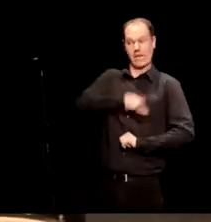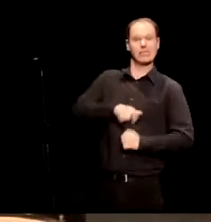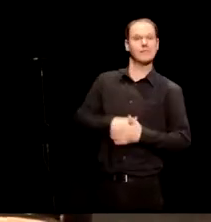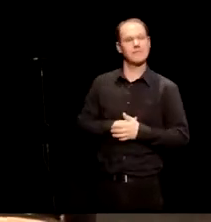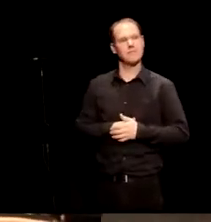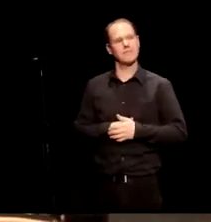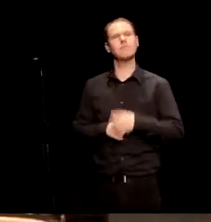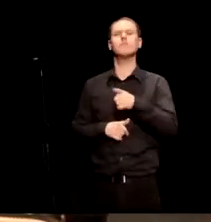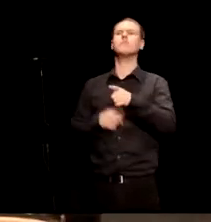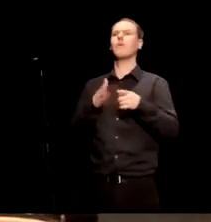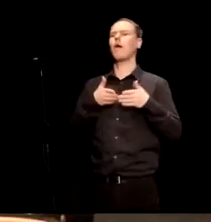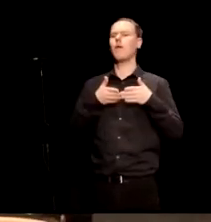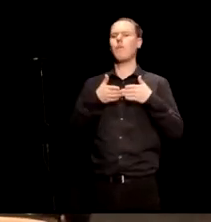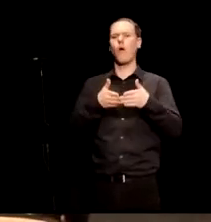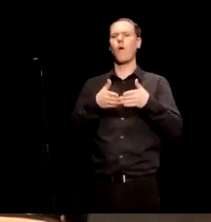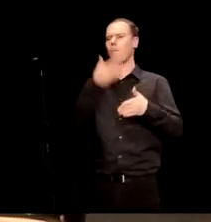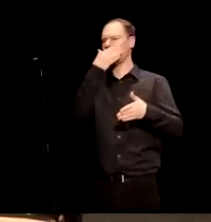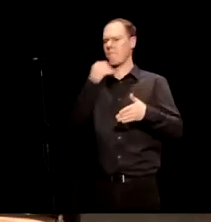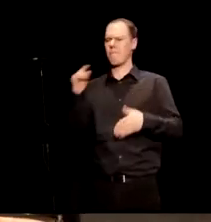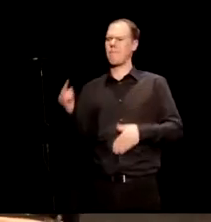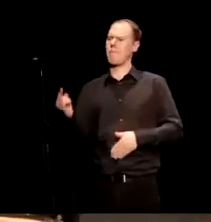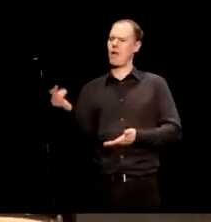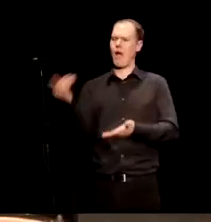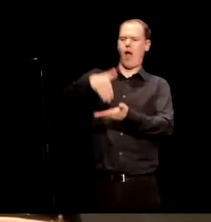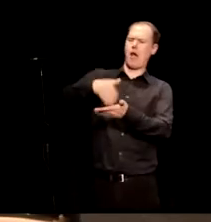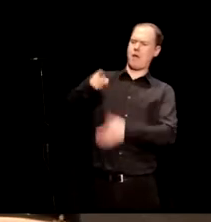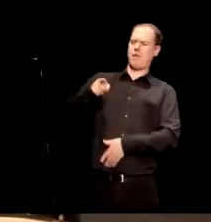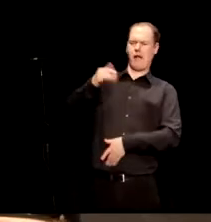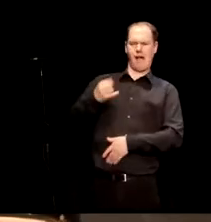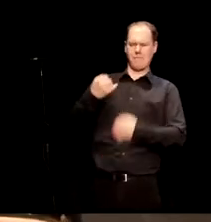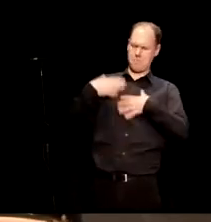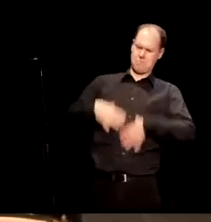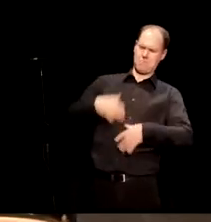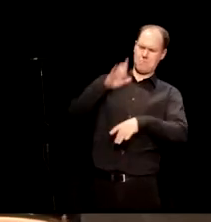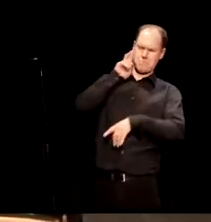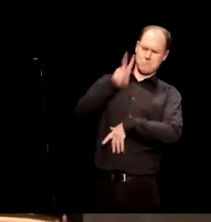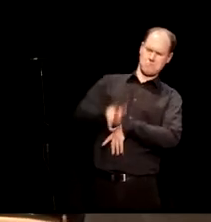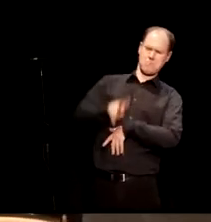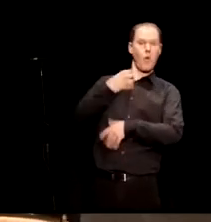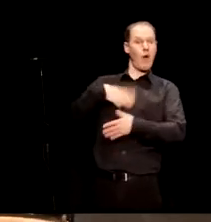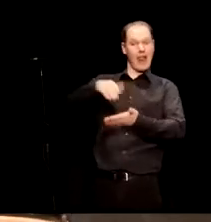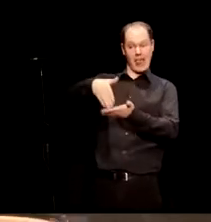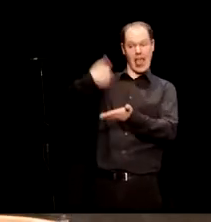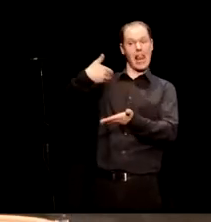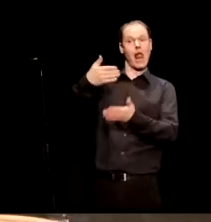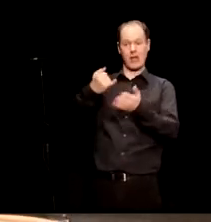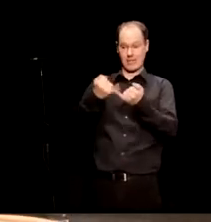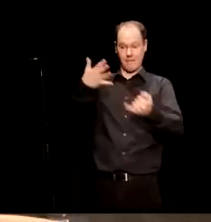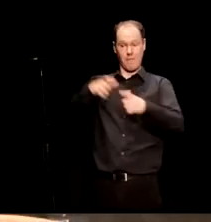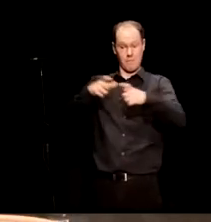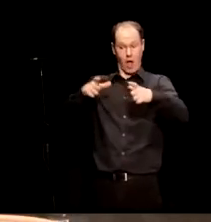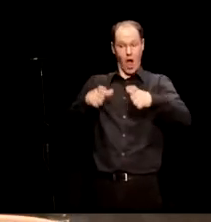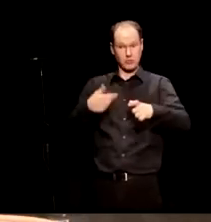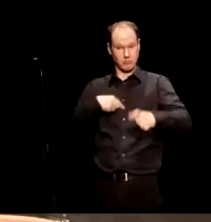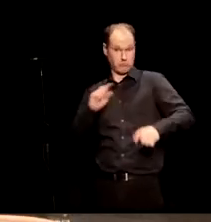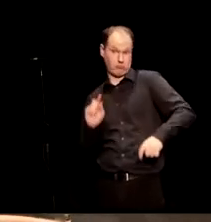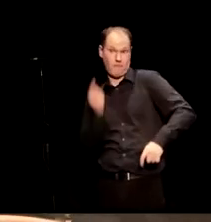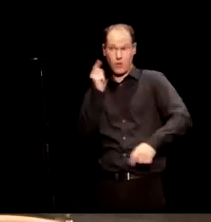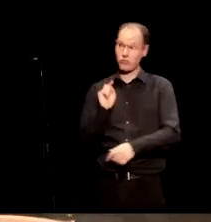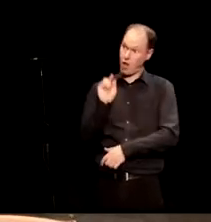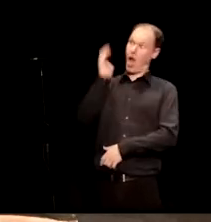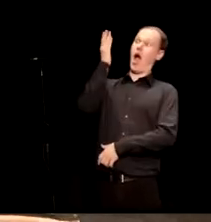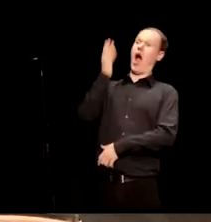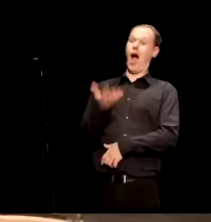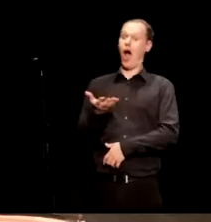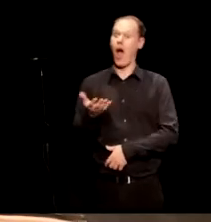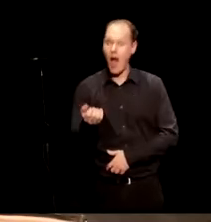came on board that boat with that rusty looking coat and wanted to sell that silver box, I was the first to reach out my hand and take it. But as